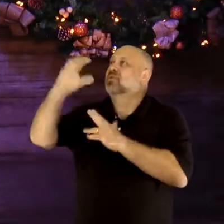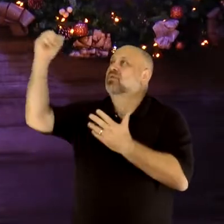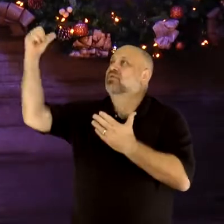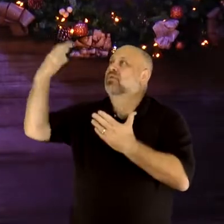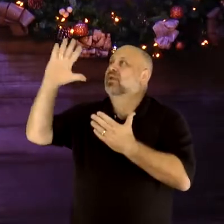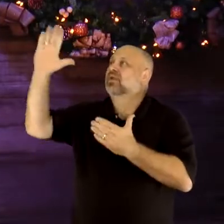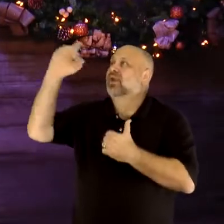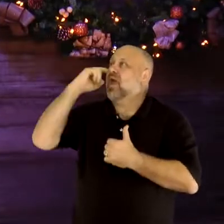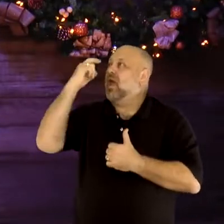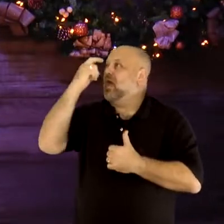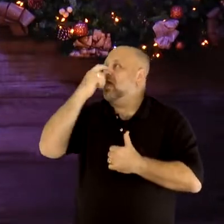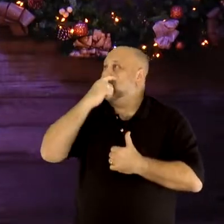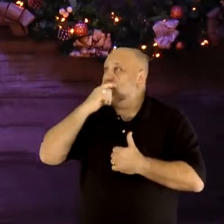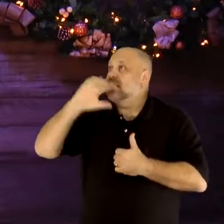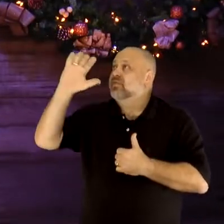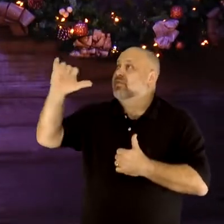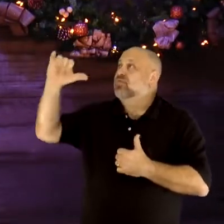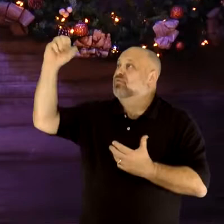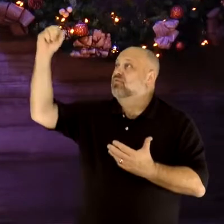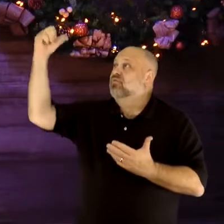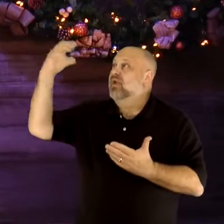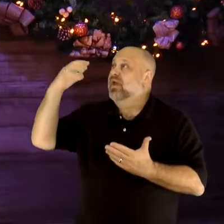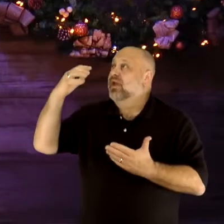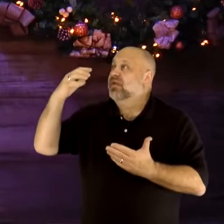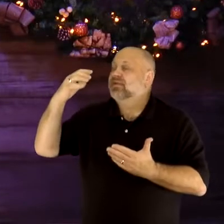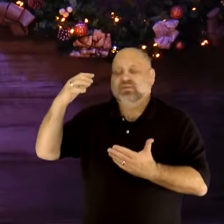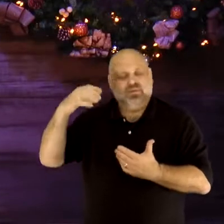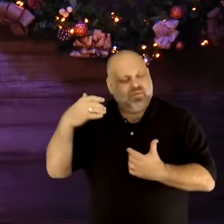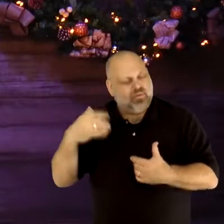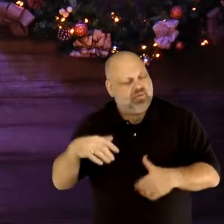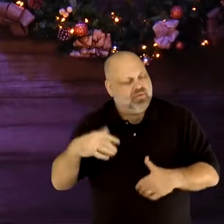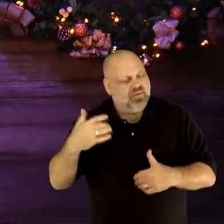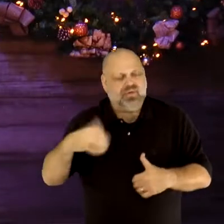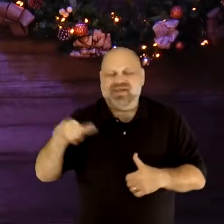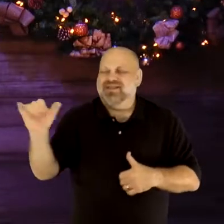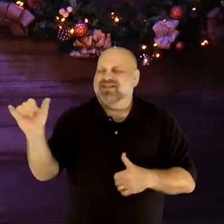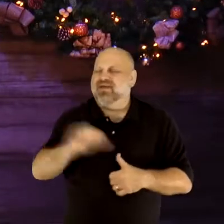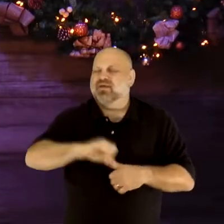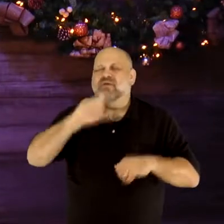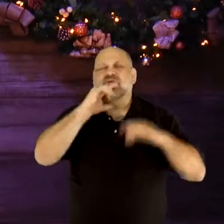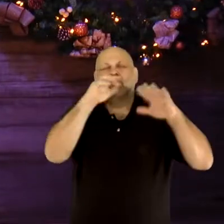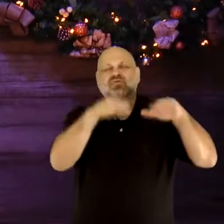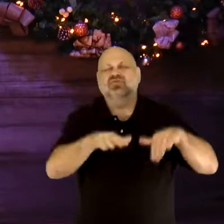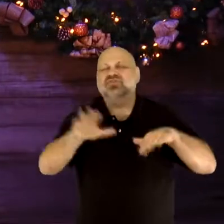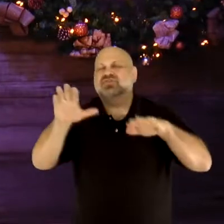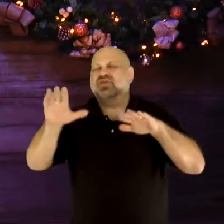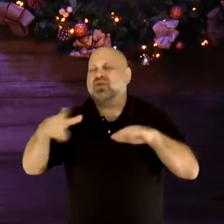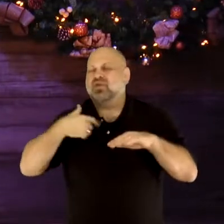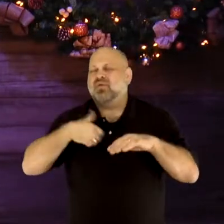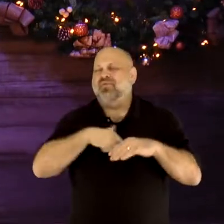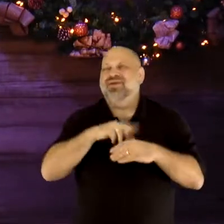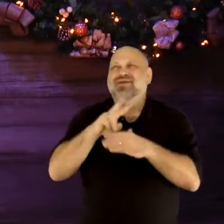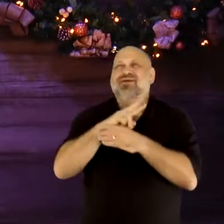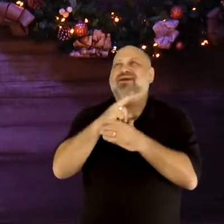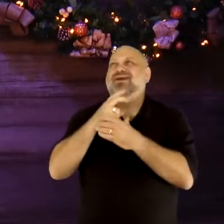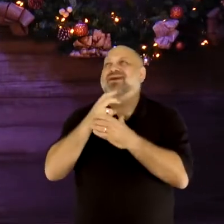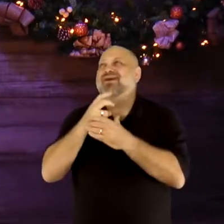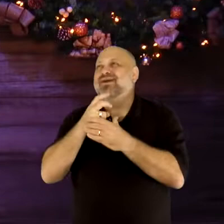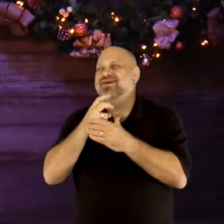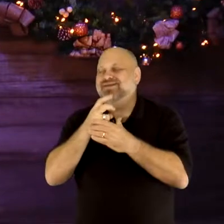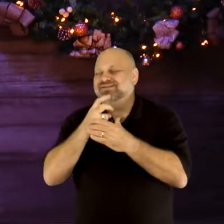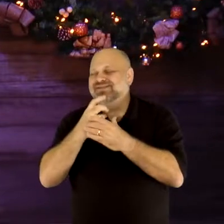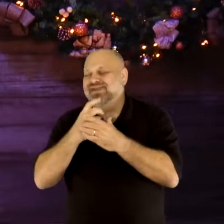the grace in His eyes. And if His grace is an ocean,